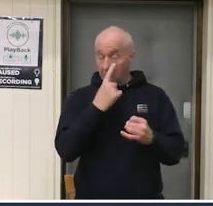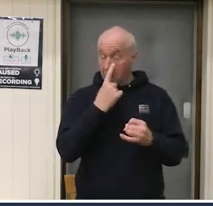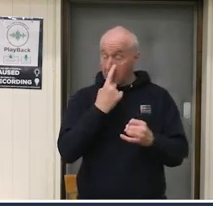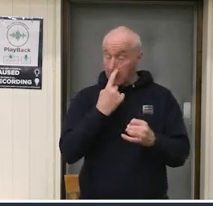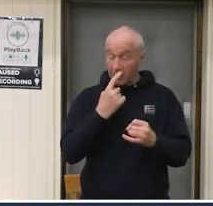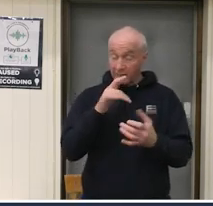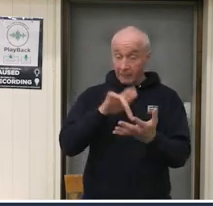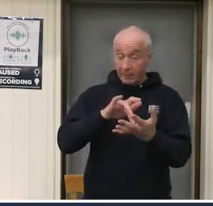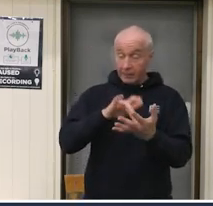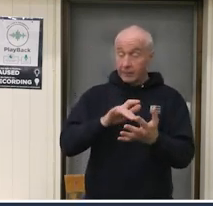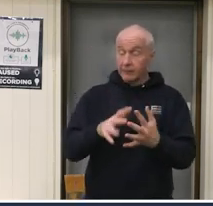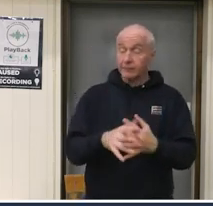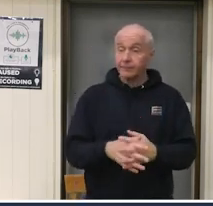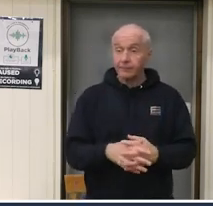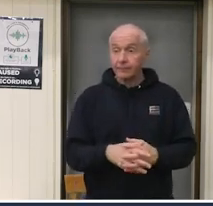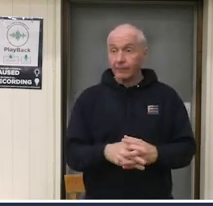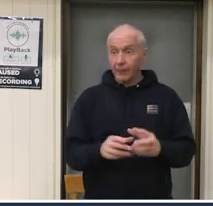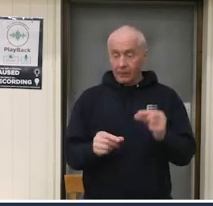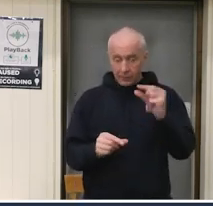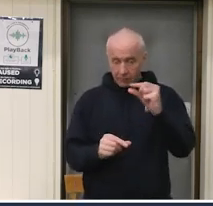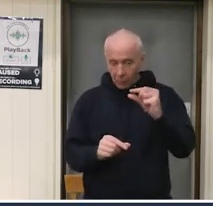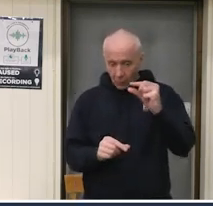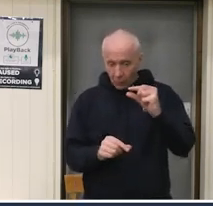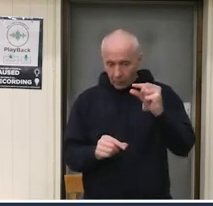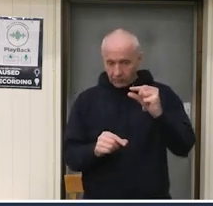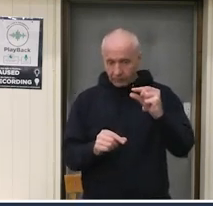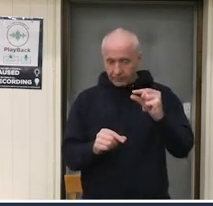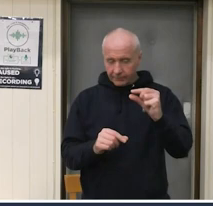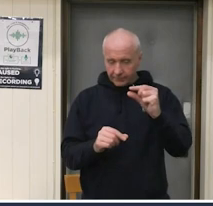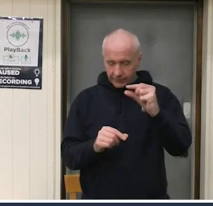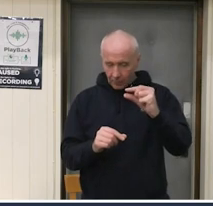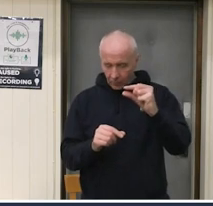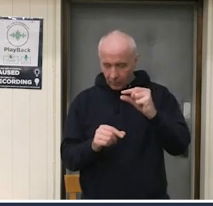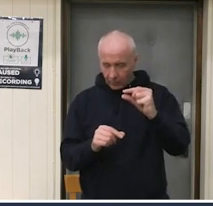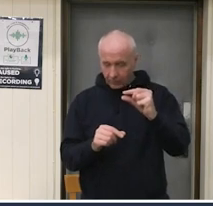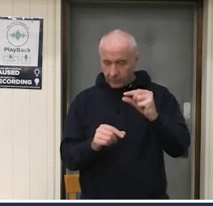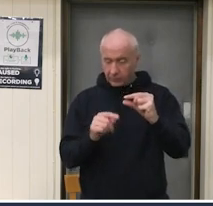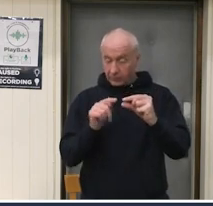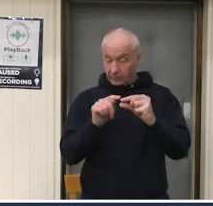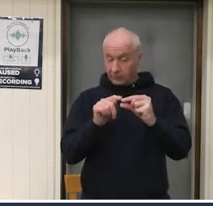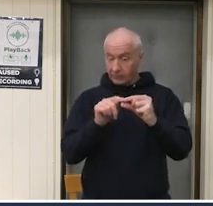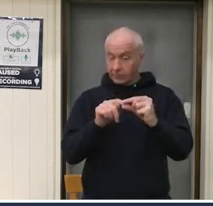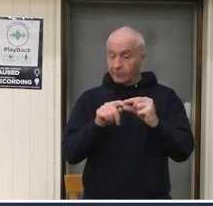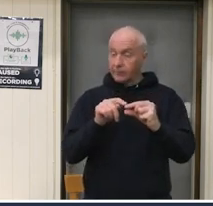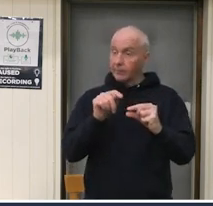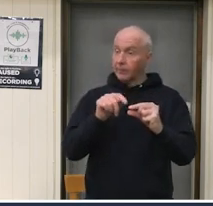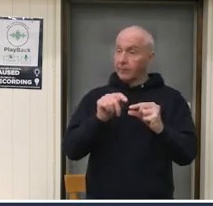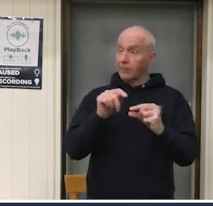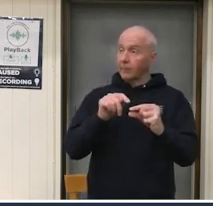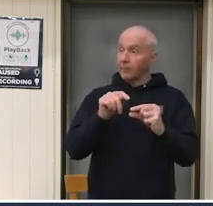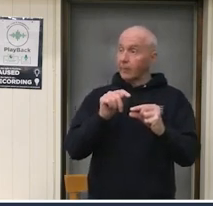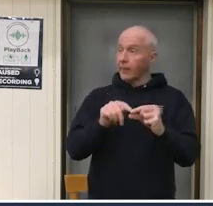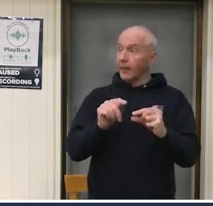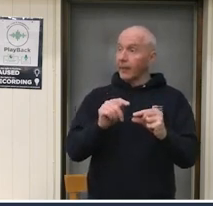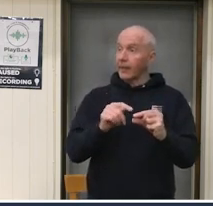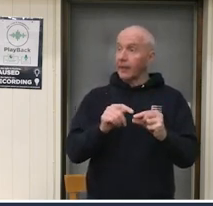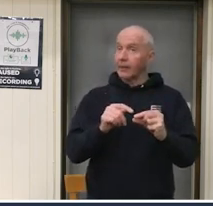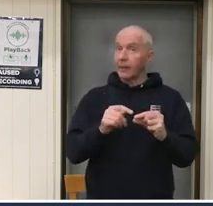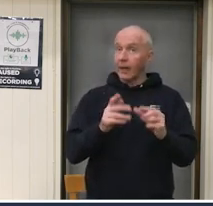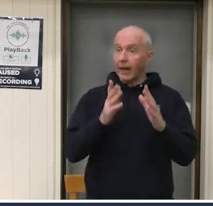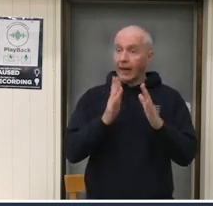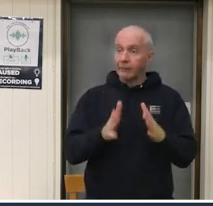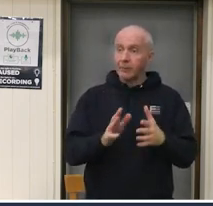These little capsules, and we'll talk a bit more about this later, they have to be less